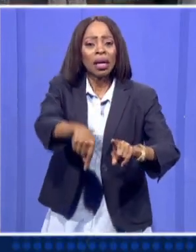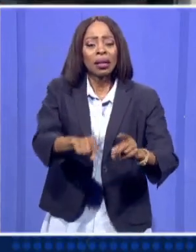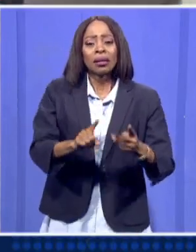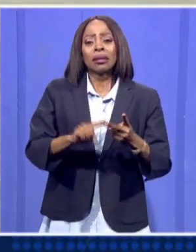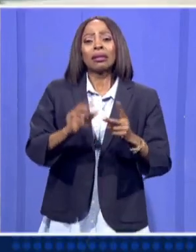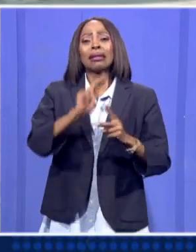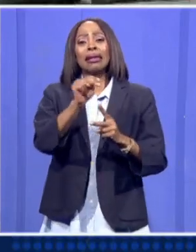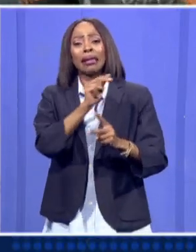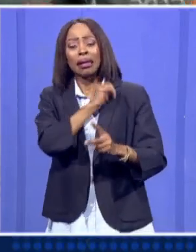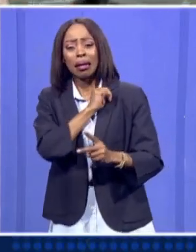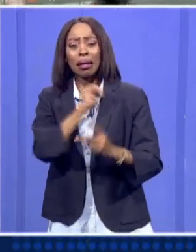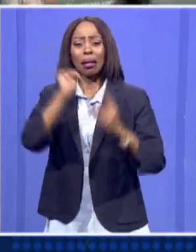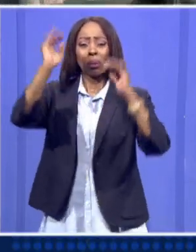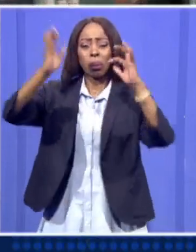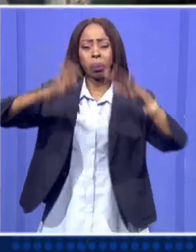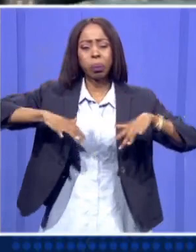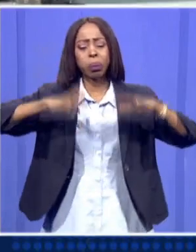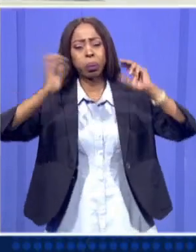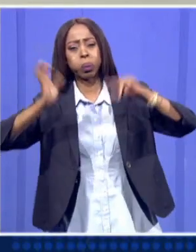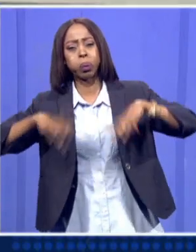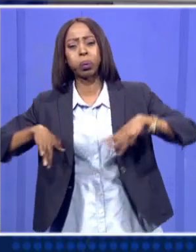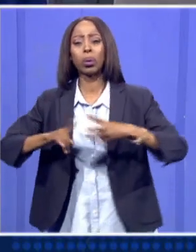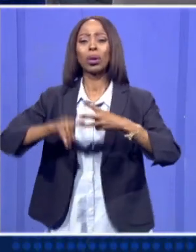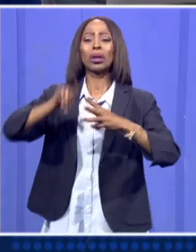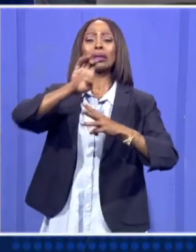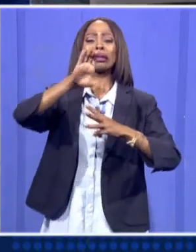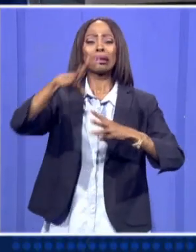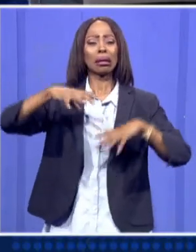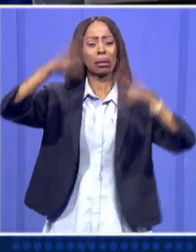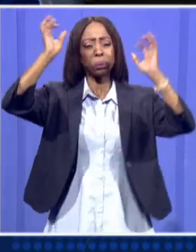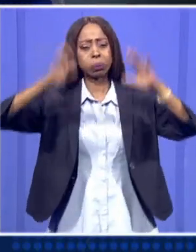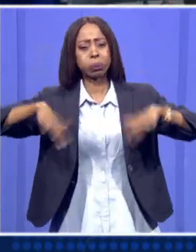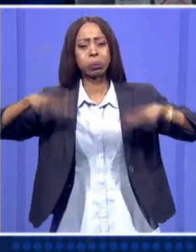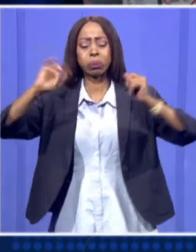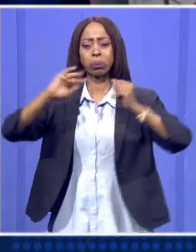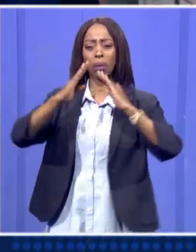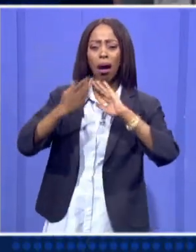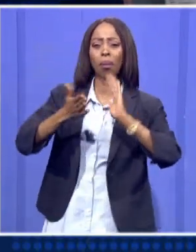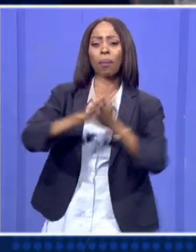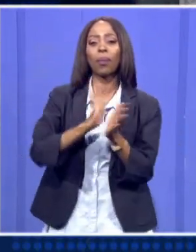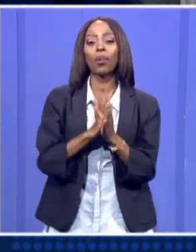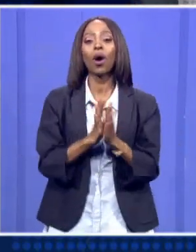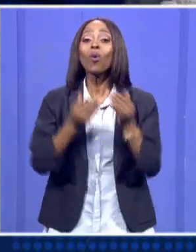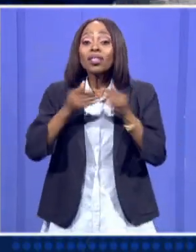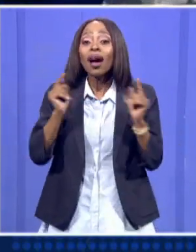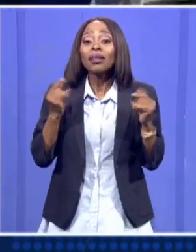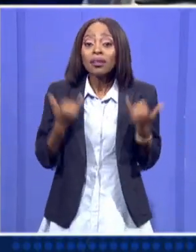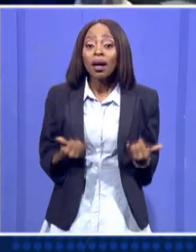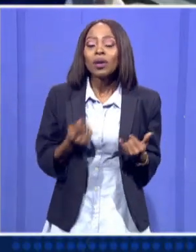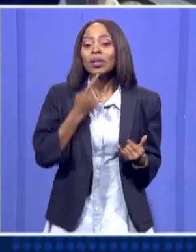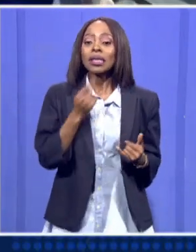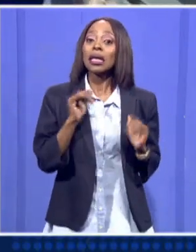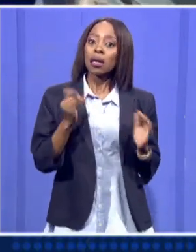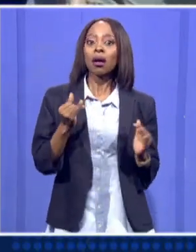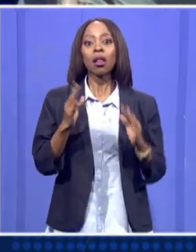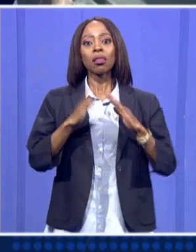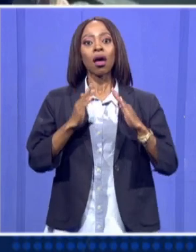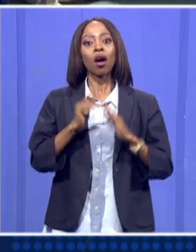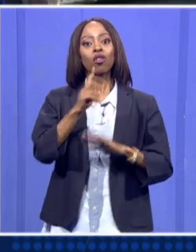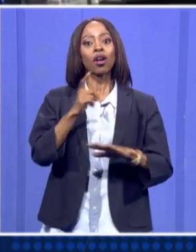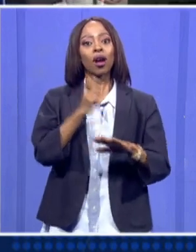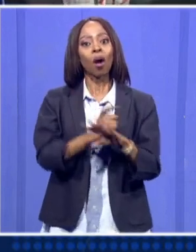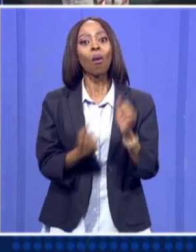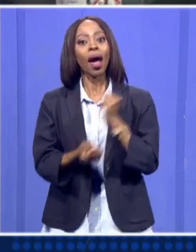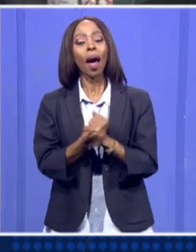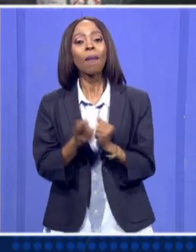in the Eastern Cape after the floods. At what point can people say, oh, we're starting to build that house that they say takes 8 hours to build? That's